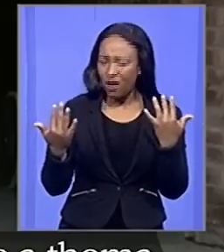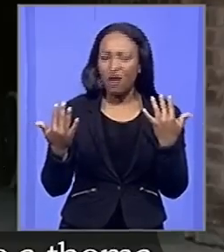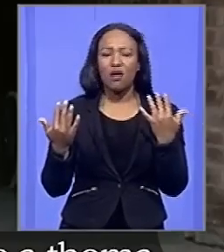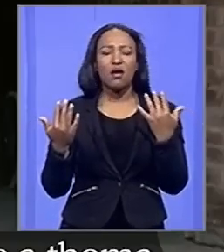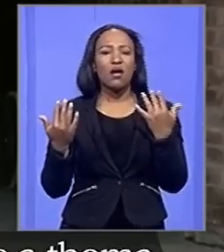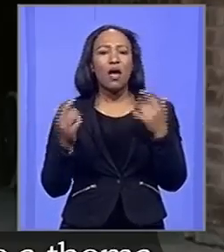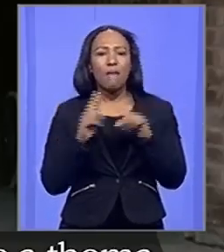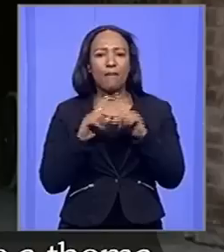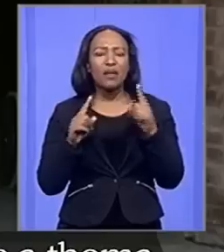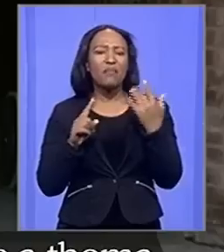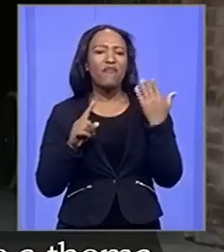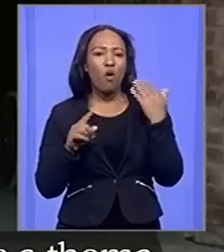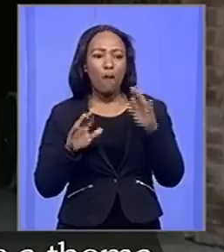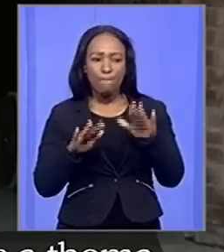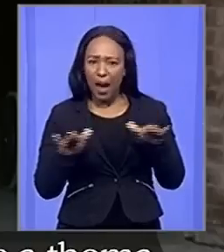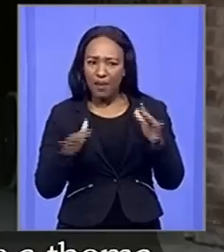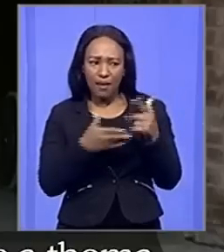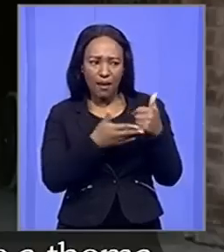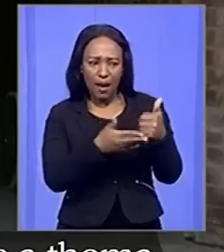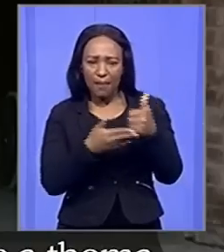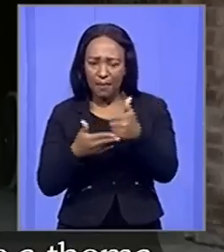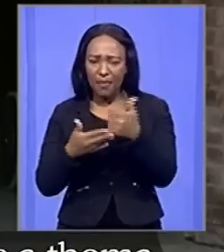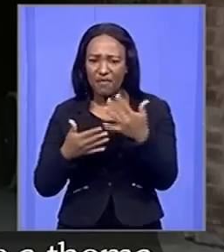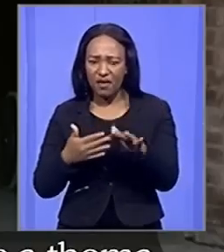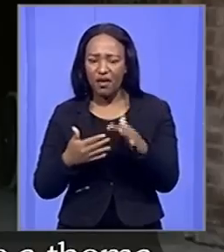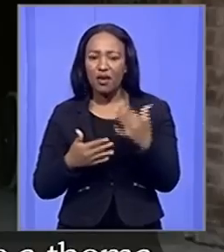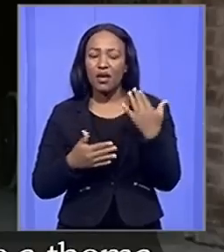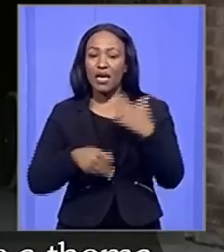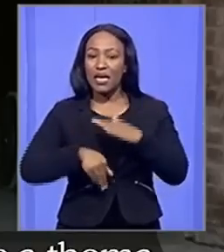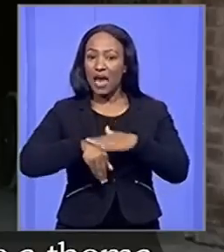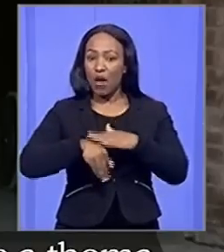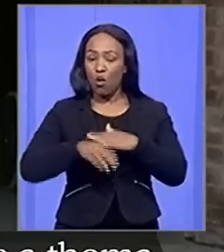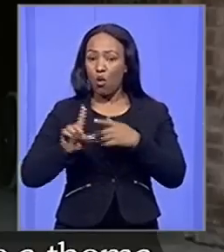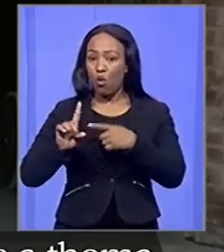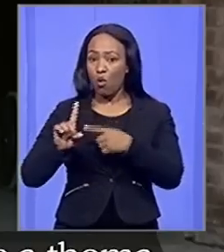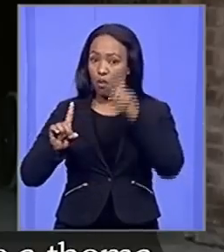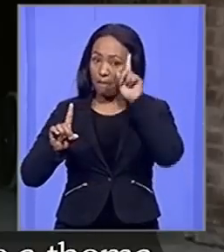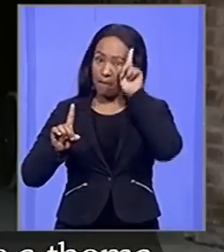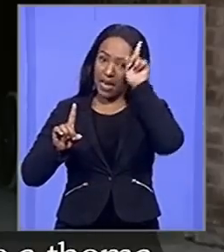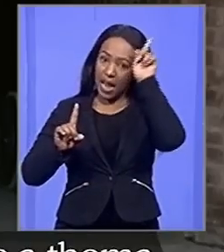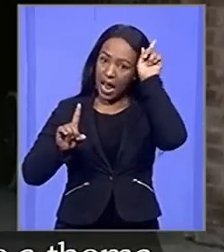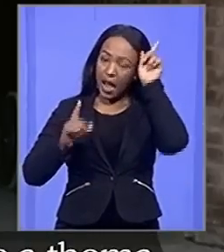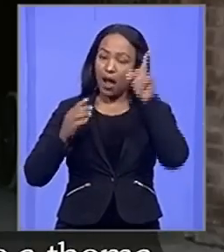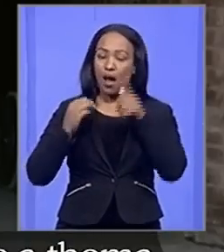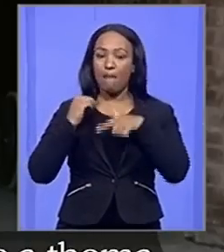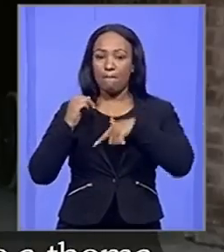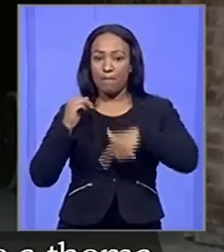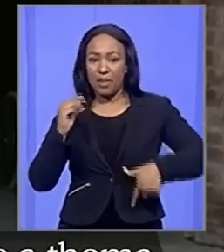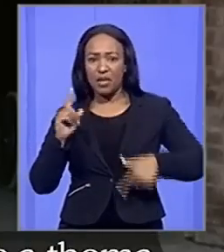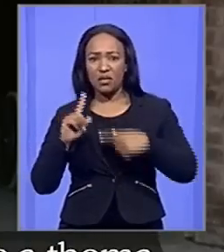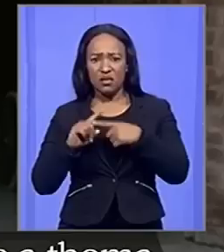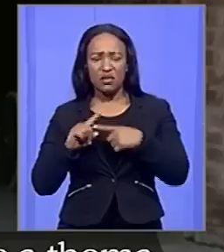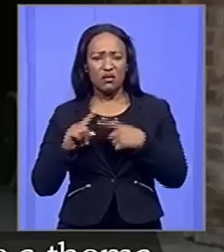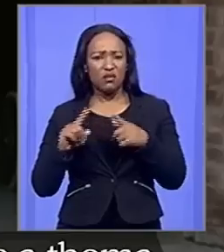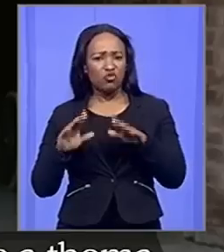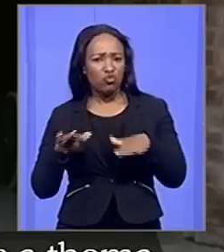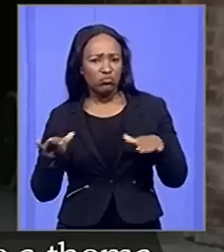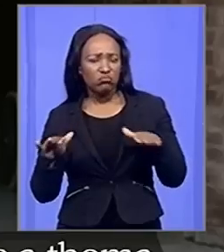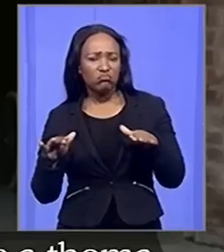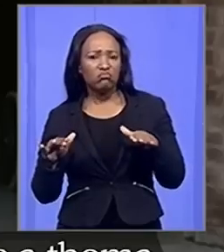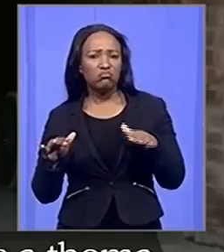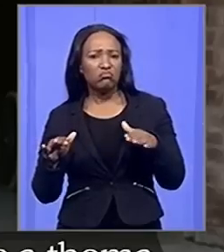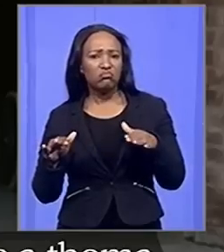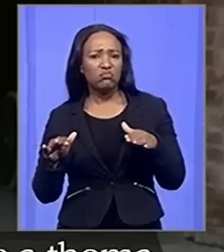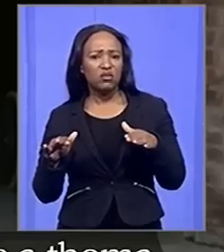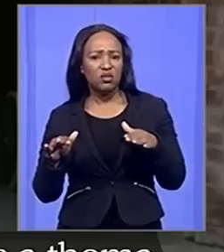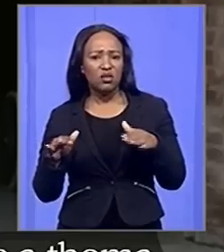na le mo go thusiwang bana ke dilo ene nna go ga re Mandela bana ba go le bosisi go ka araba